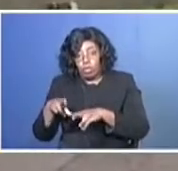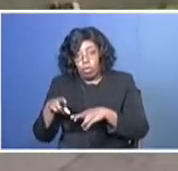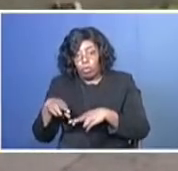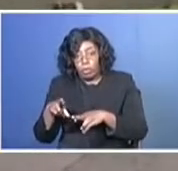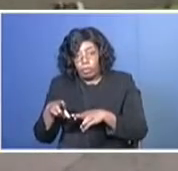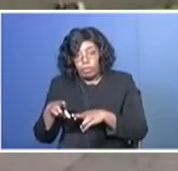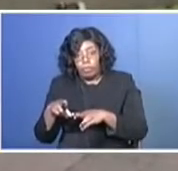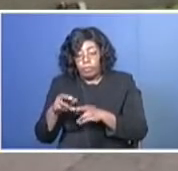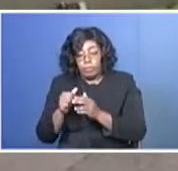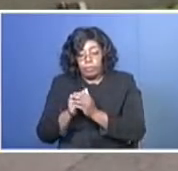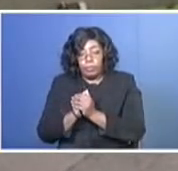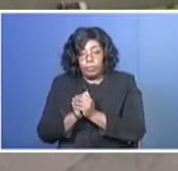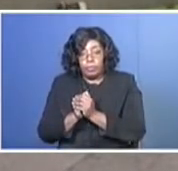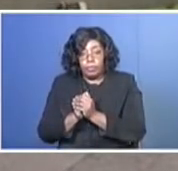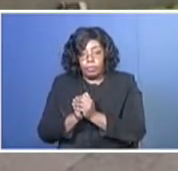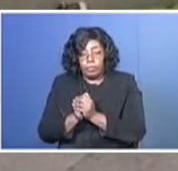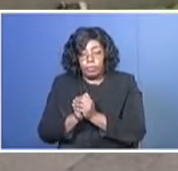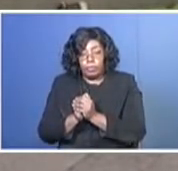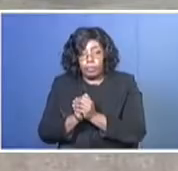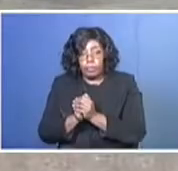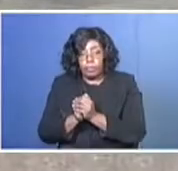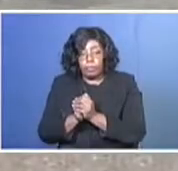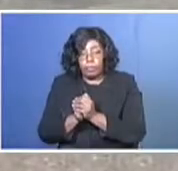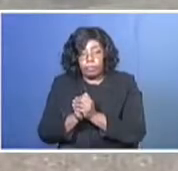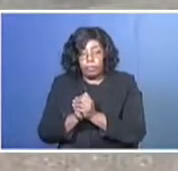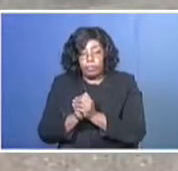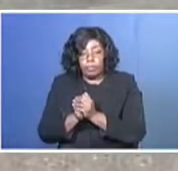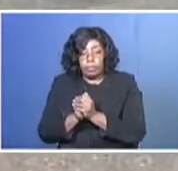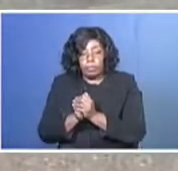to the owners. It clears up that